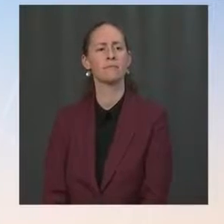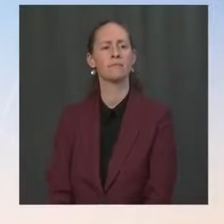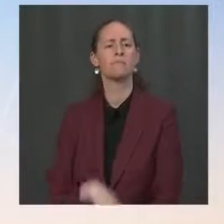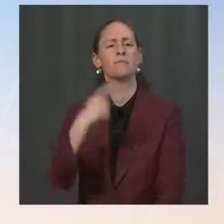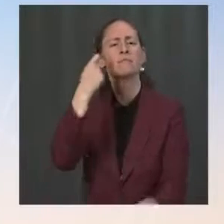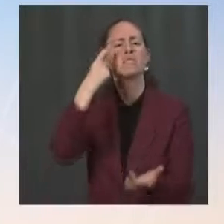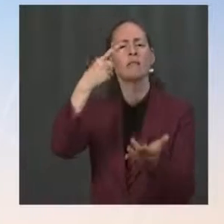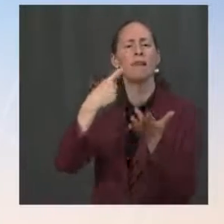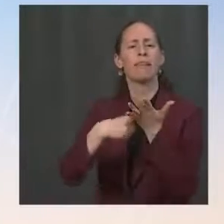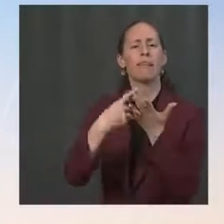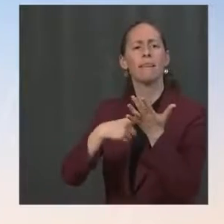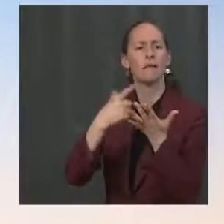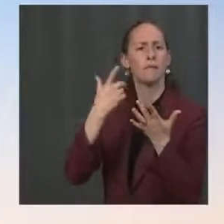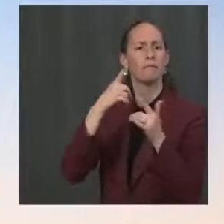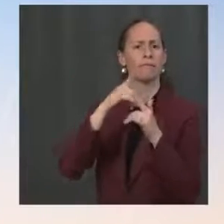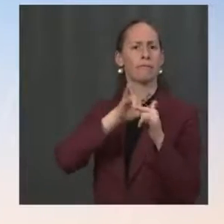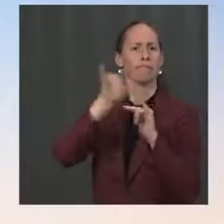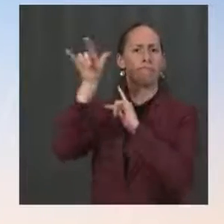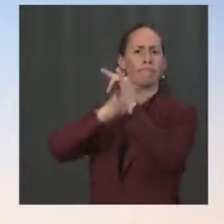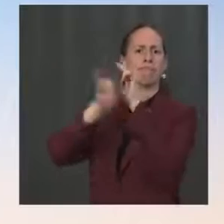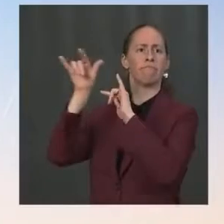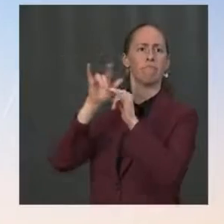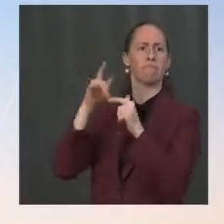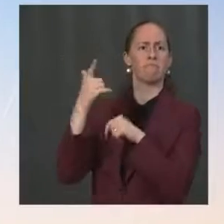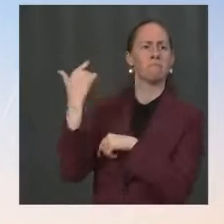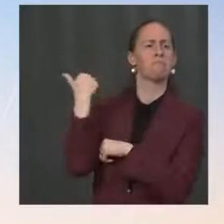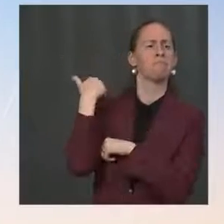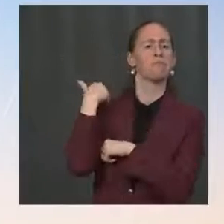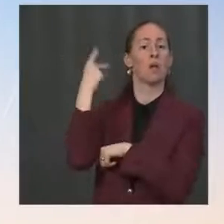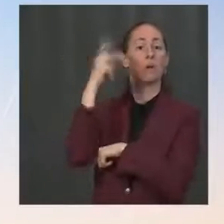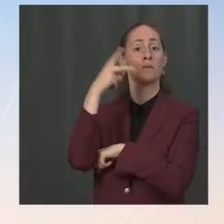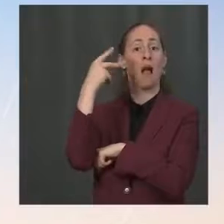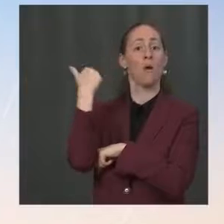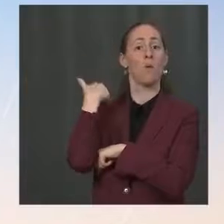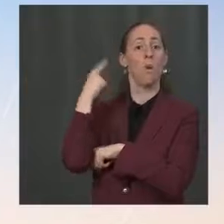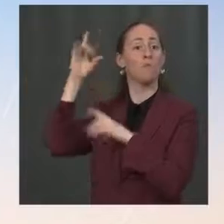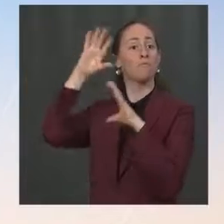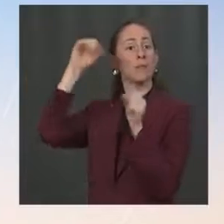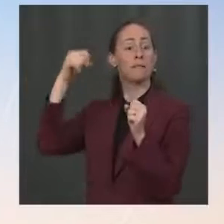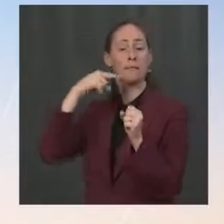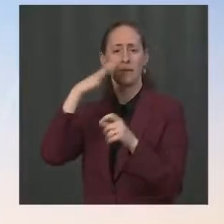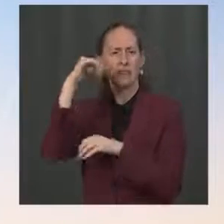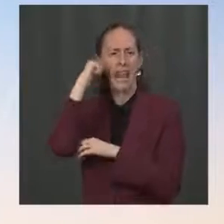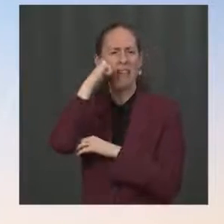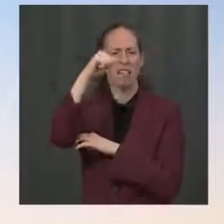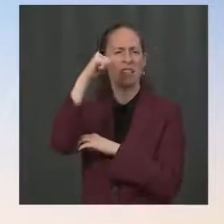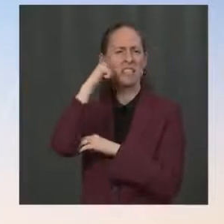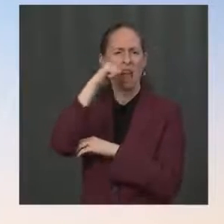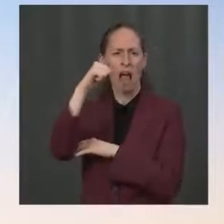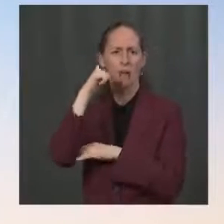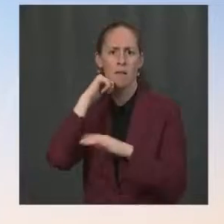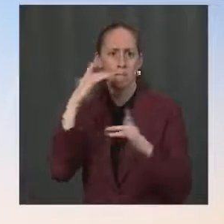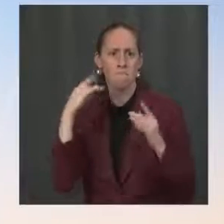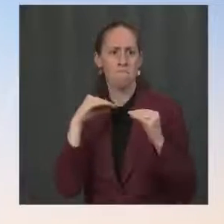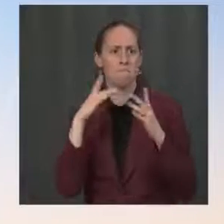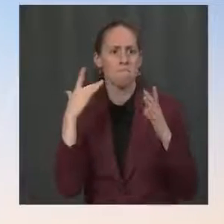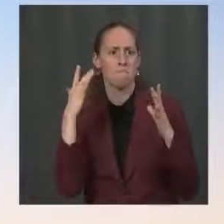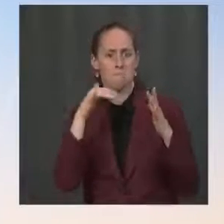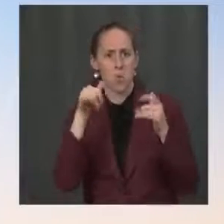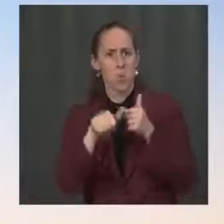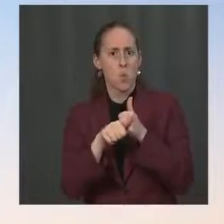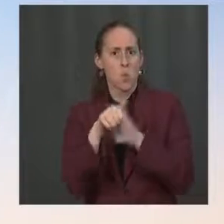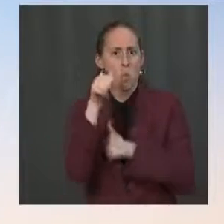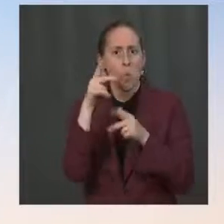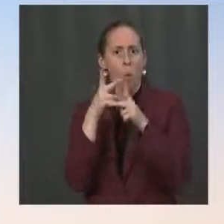threat. The president just 2 days ago said each day of operations brings added risk to our troops. Today we saw the deadly consequences of that. If the